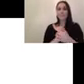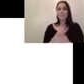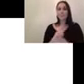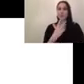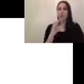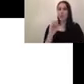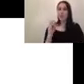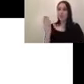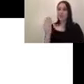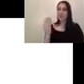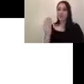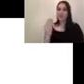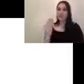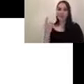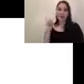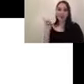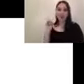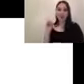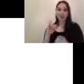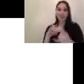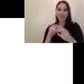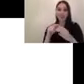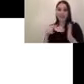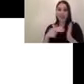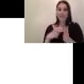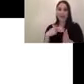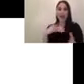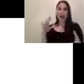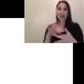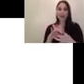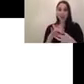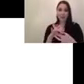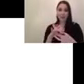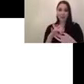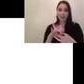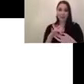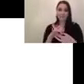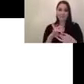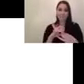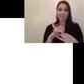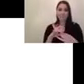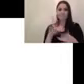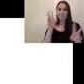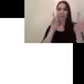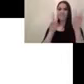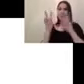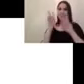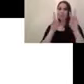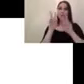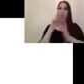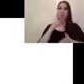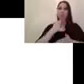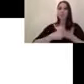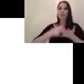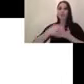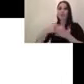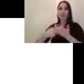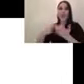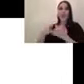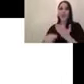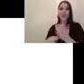2019 September last year, I joined Virtual Retail. So VR is founded